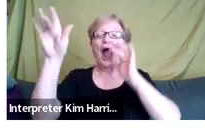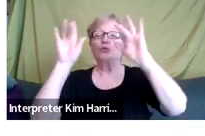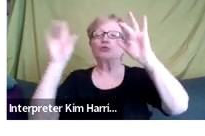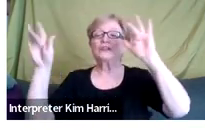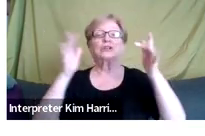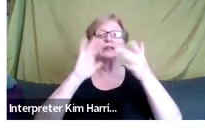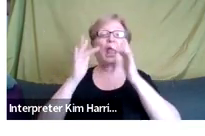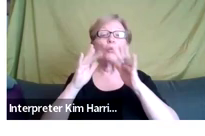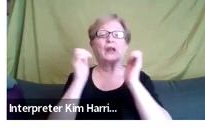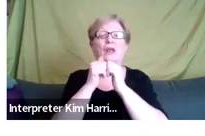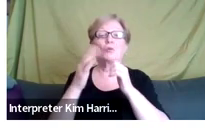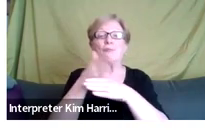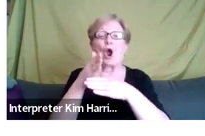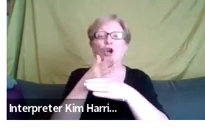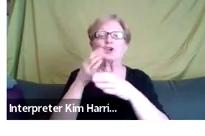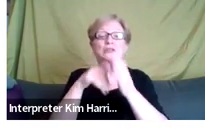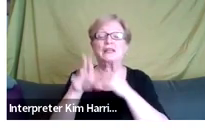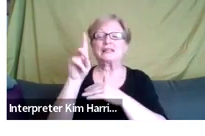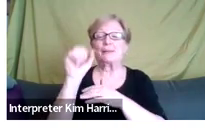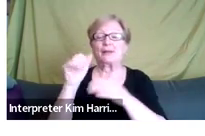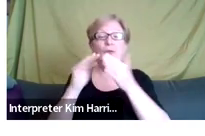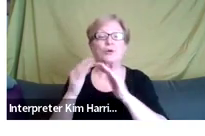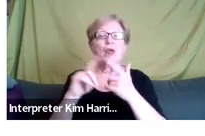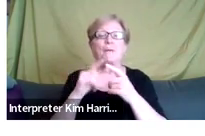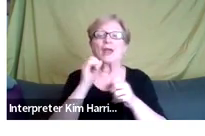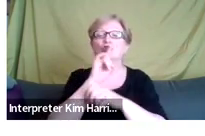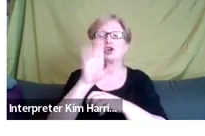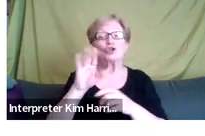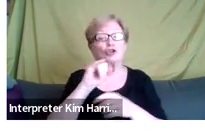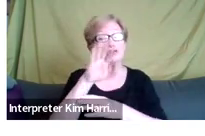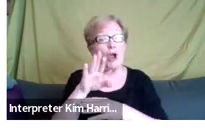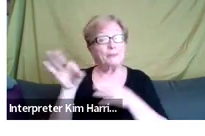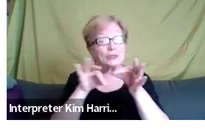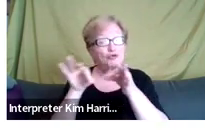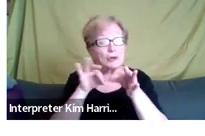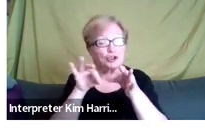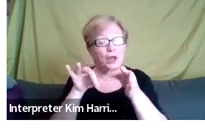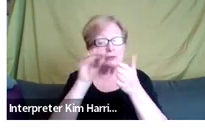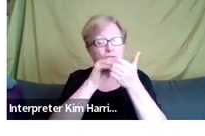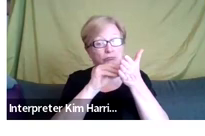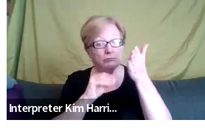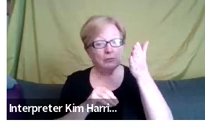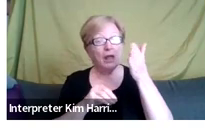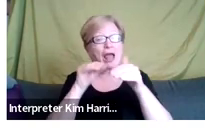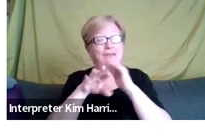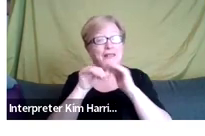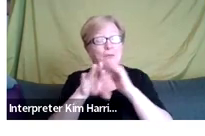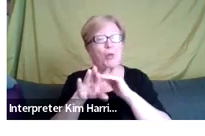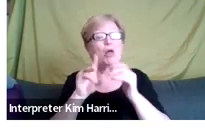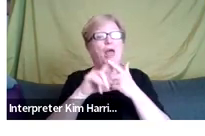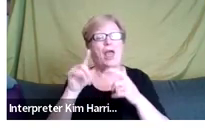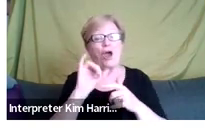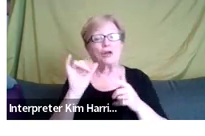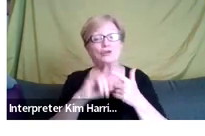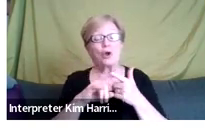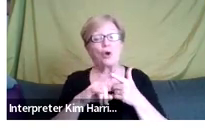in the disability community, make sure your job descriptions are accessible, and make sure that you